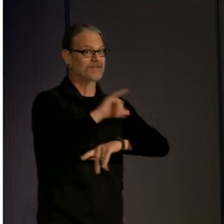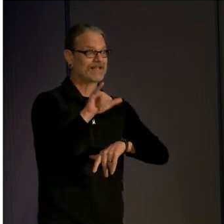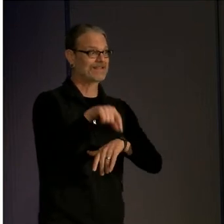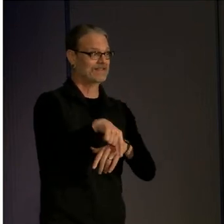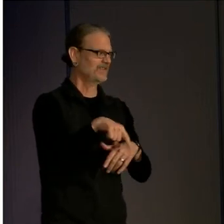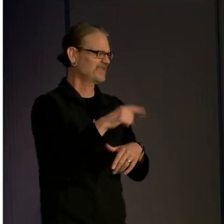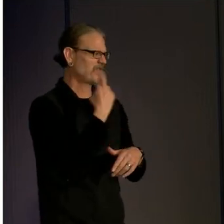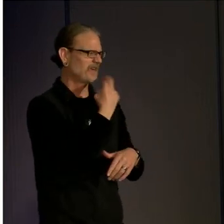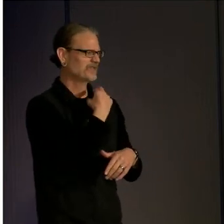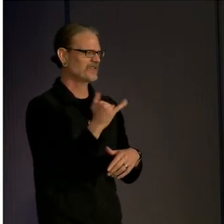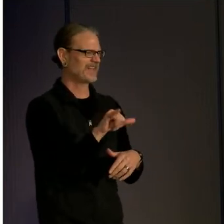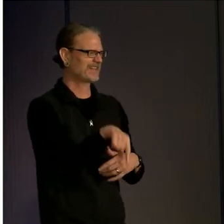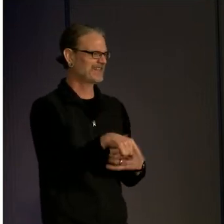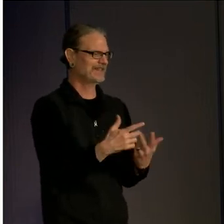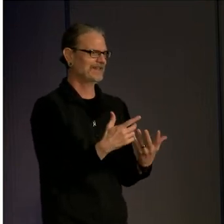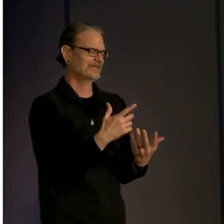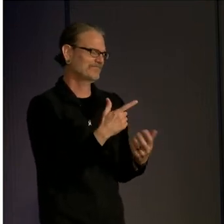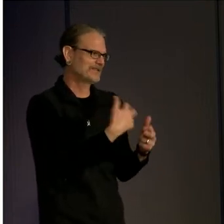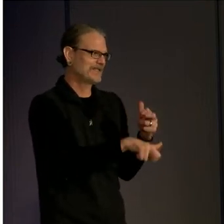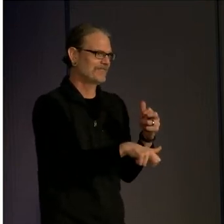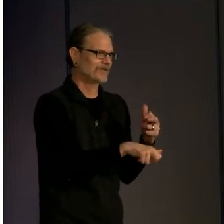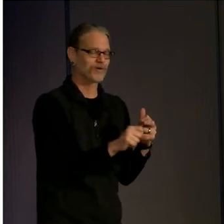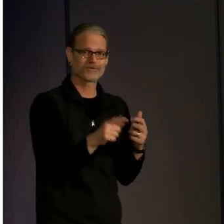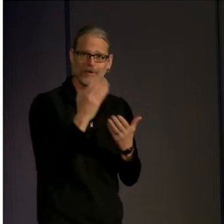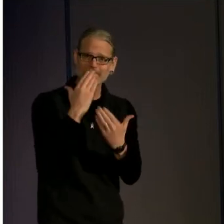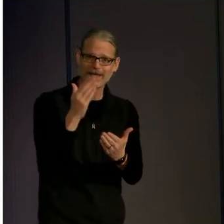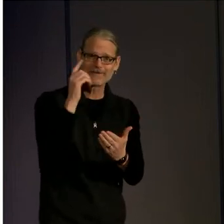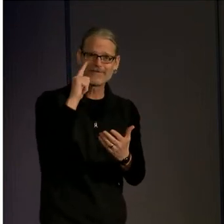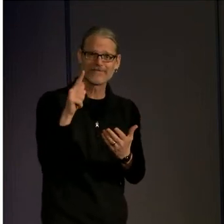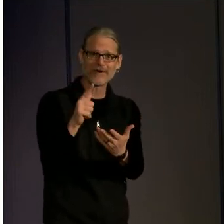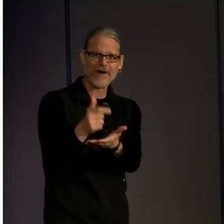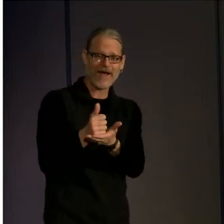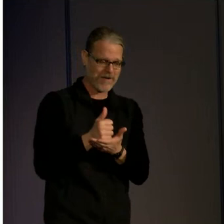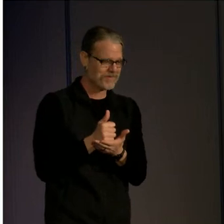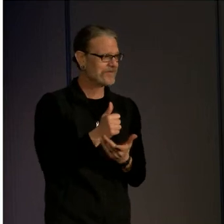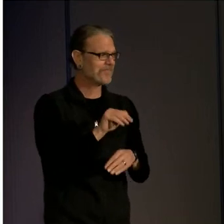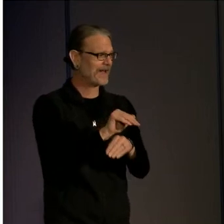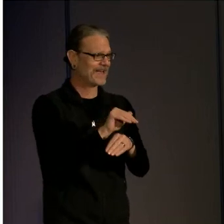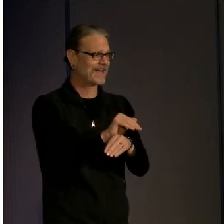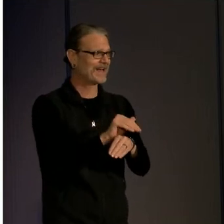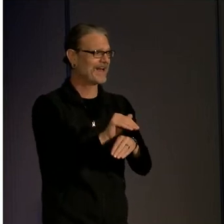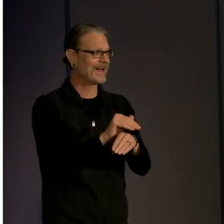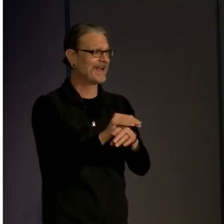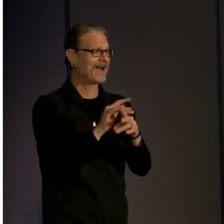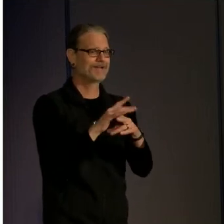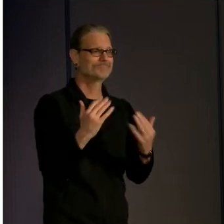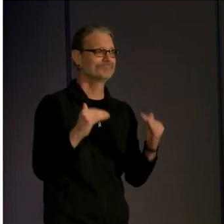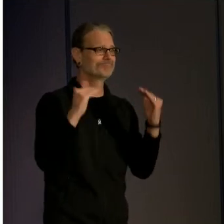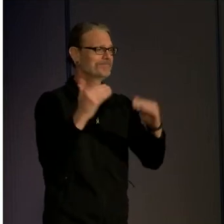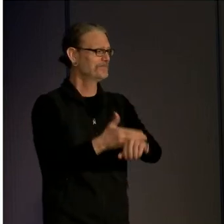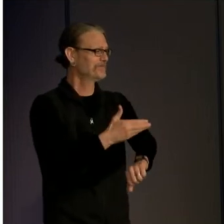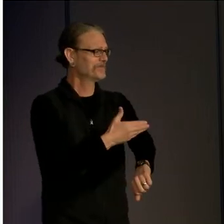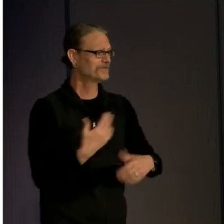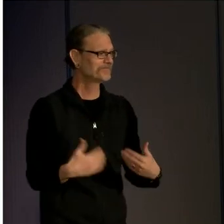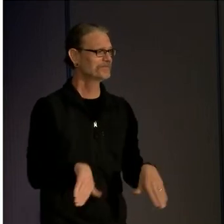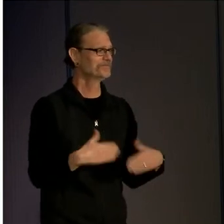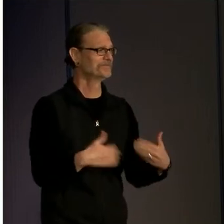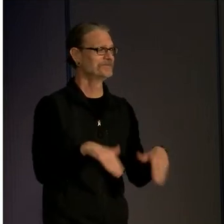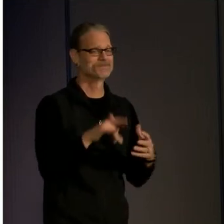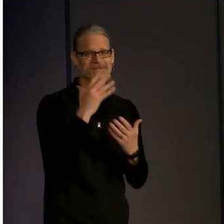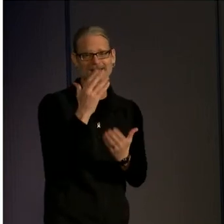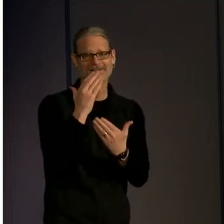me help, and thanks for helping me. From an Alaskan airline flight attendant, hope to see you all in the skies." And that was CSUN